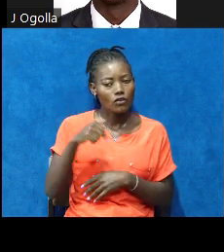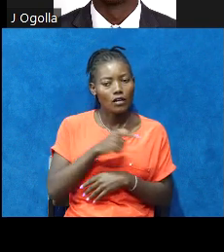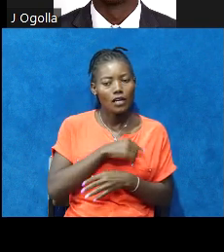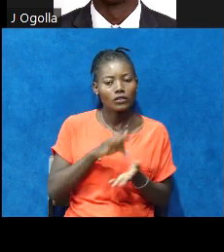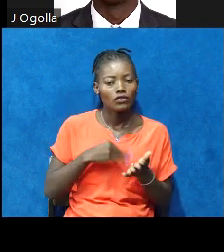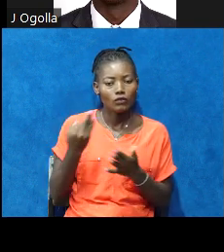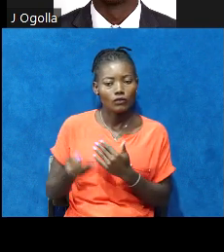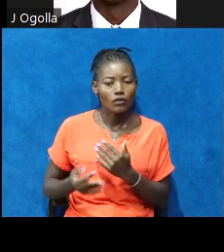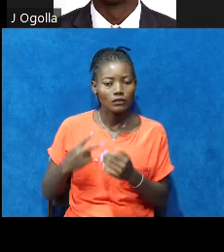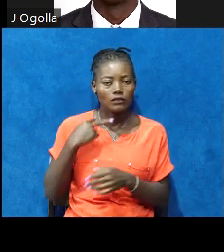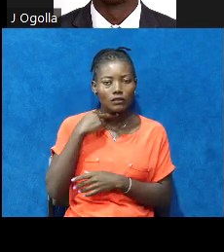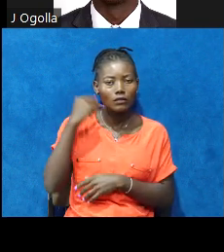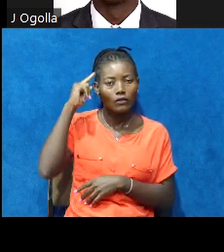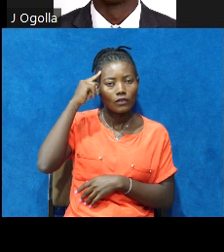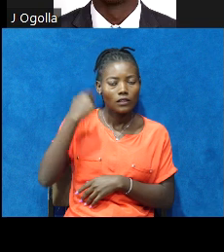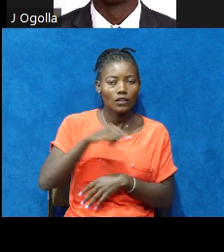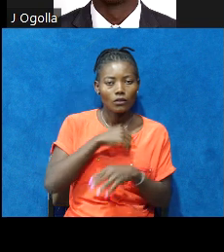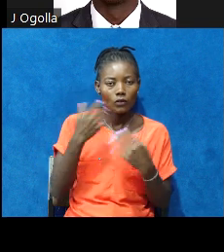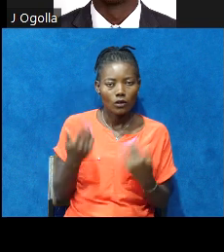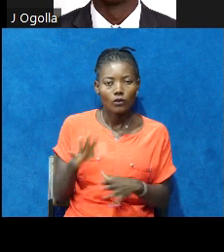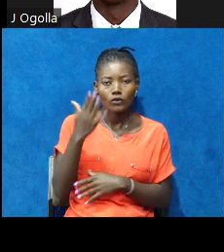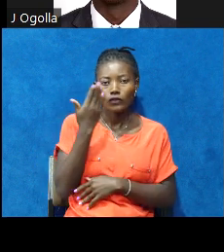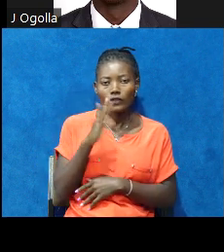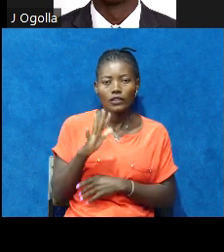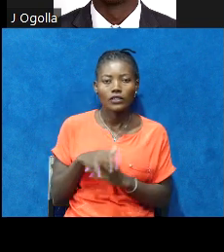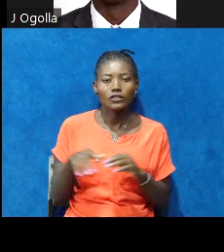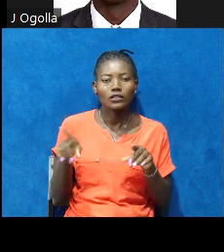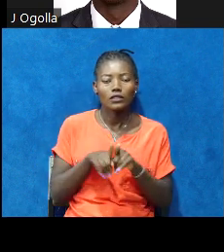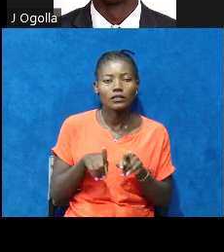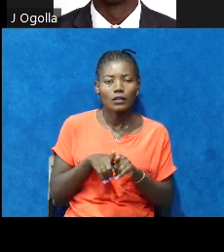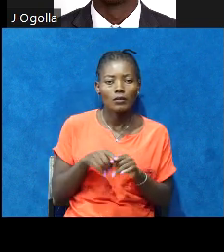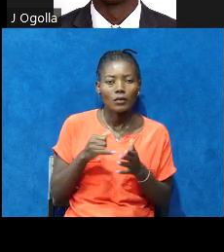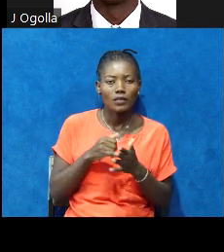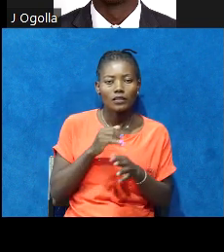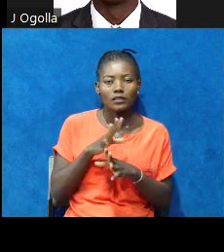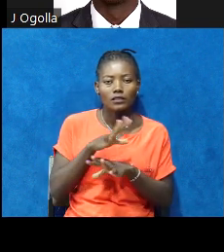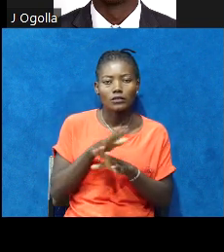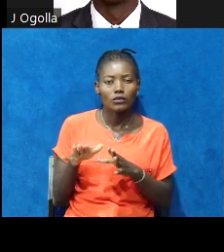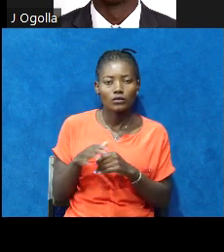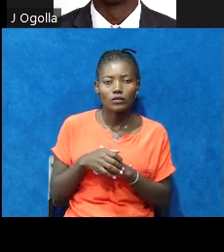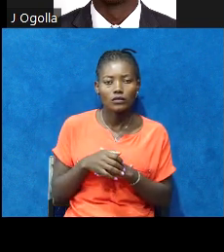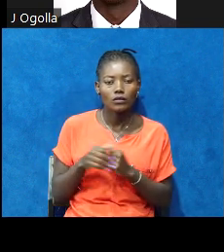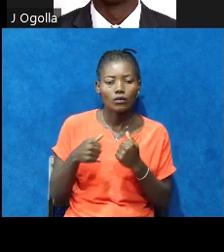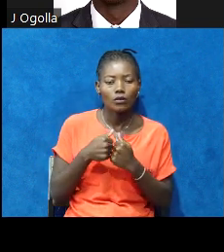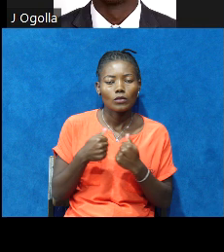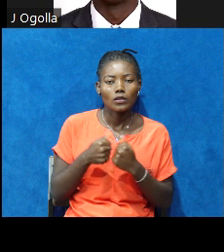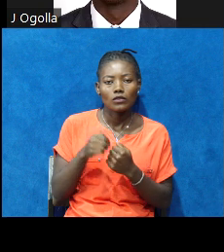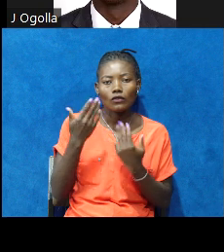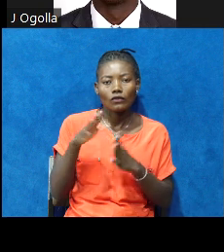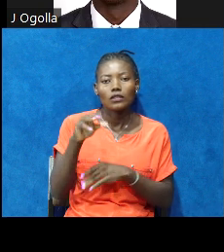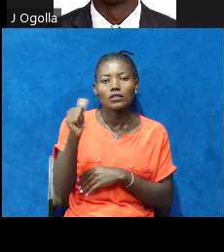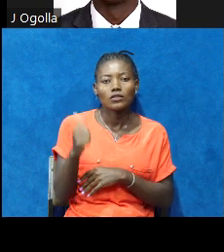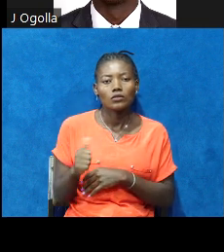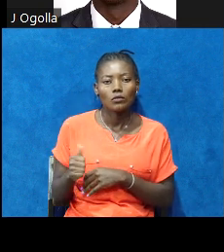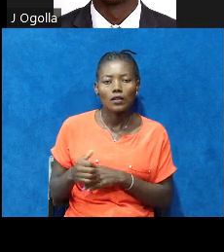fall into the trap of thinking that we have already lost the game and it's not yet, the game has not yet